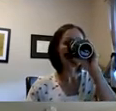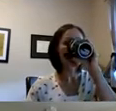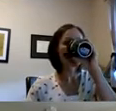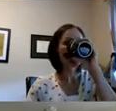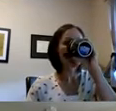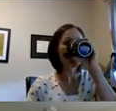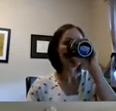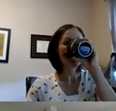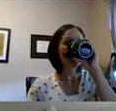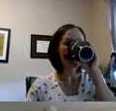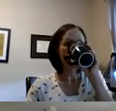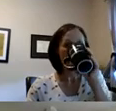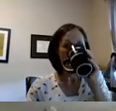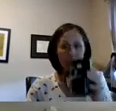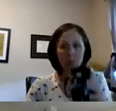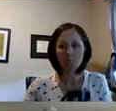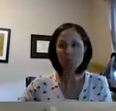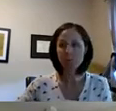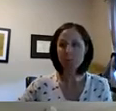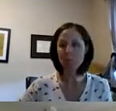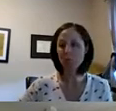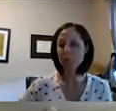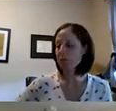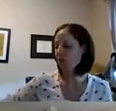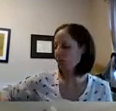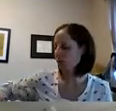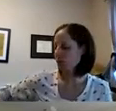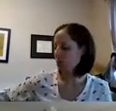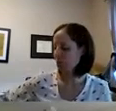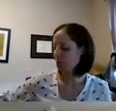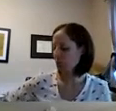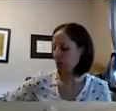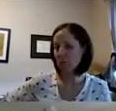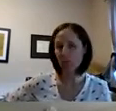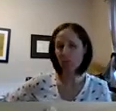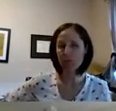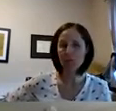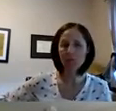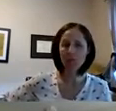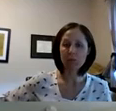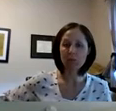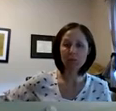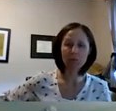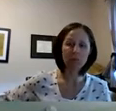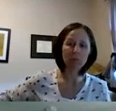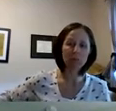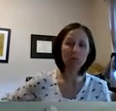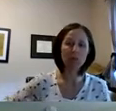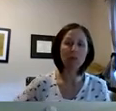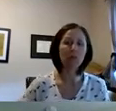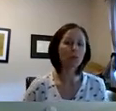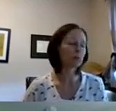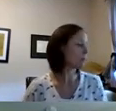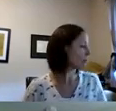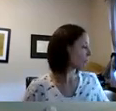a very creative South Dakota for everyone, and as well as the Bush Foundation, who are another strong partner of Art